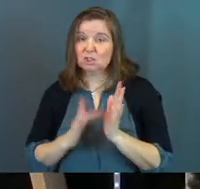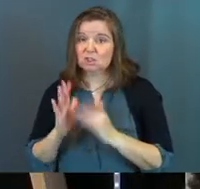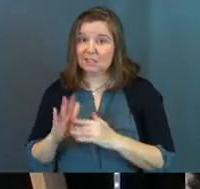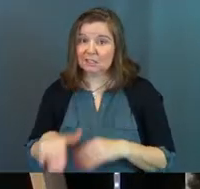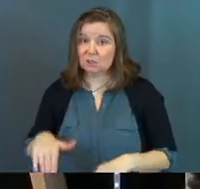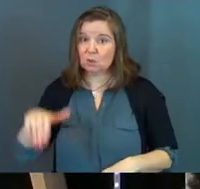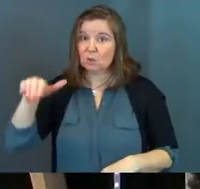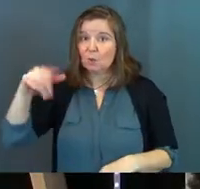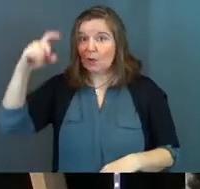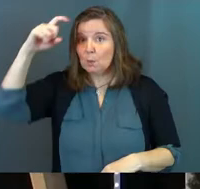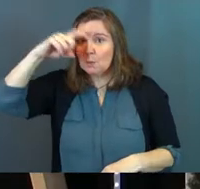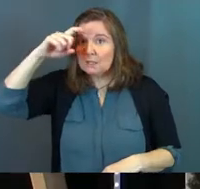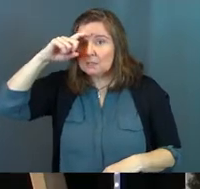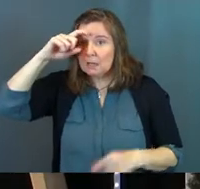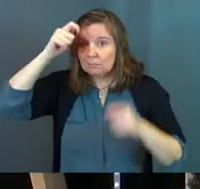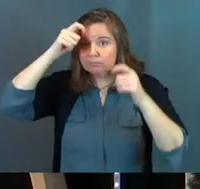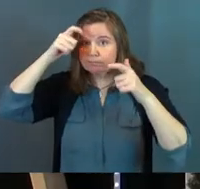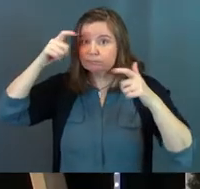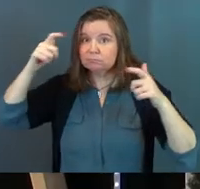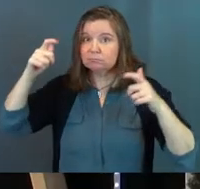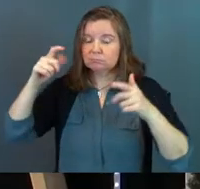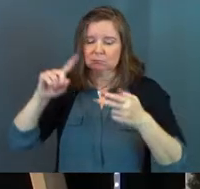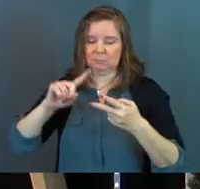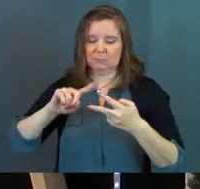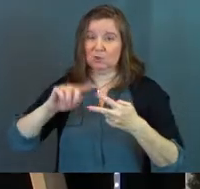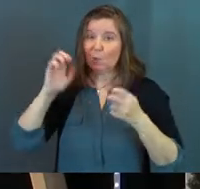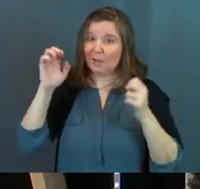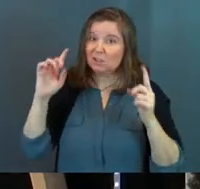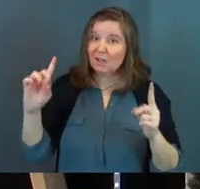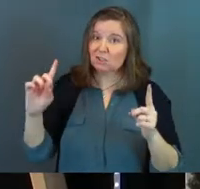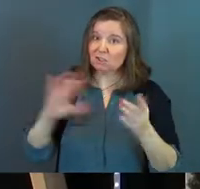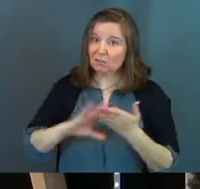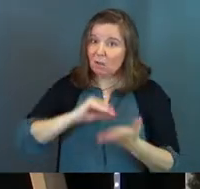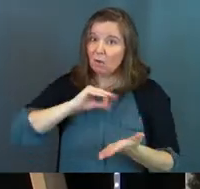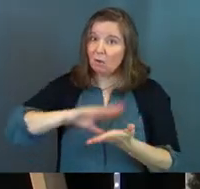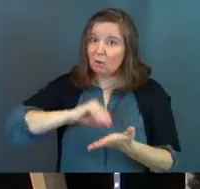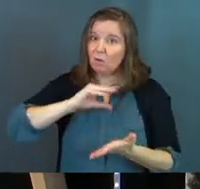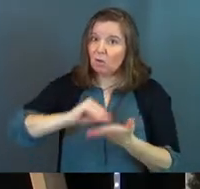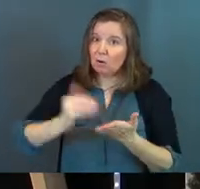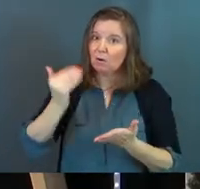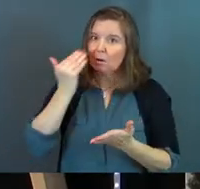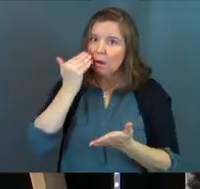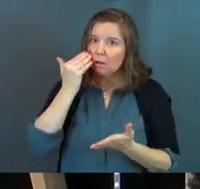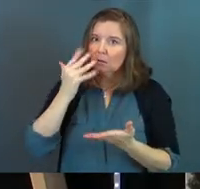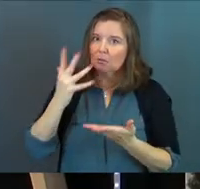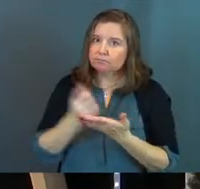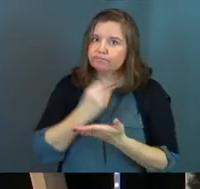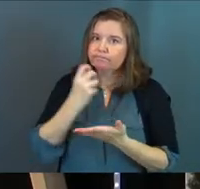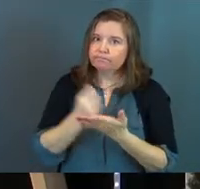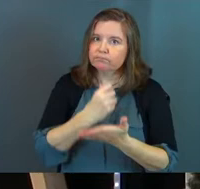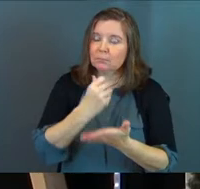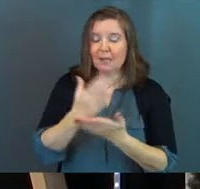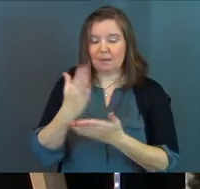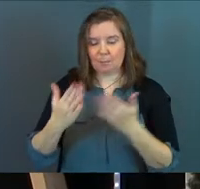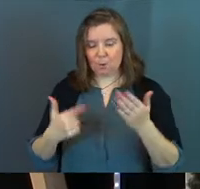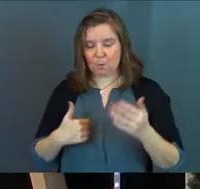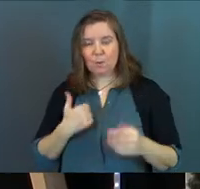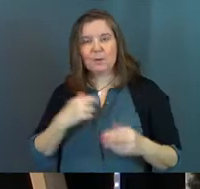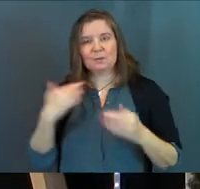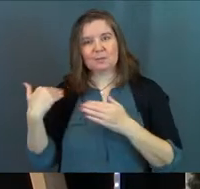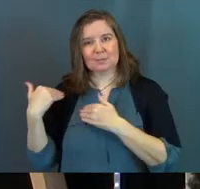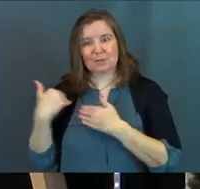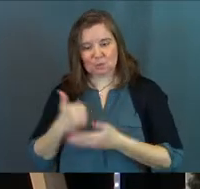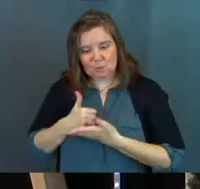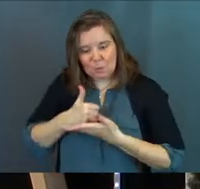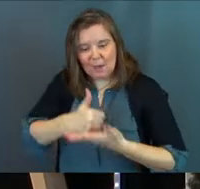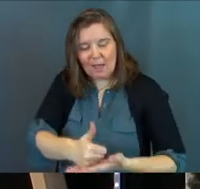Jesus grew in wisdom. He grew in education and in knowledge. And this is part of what we're